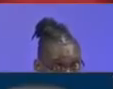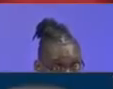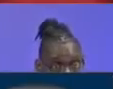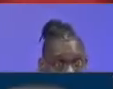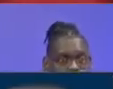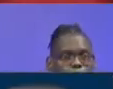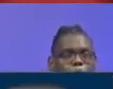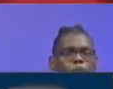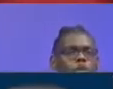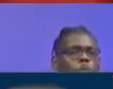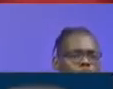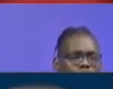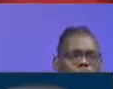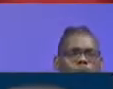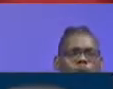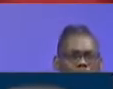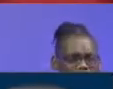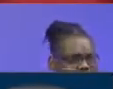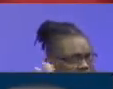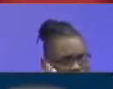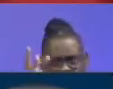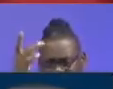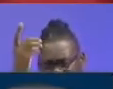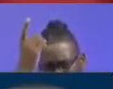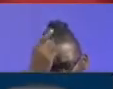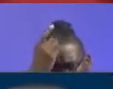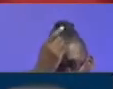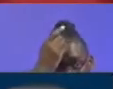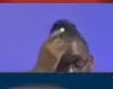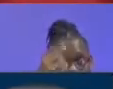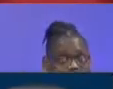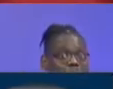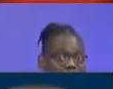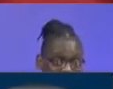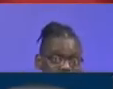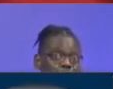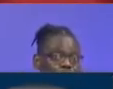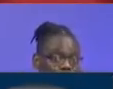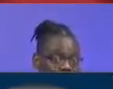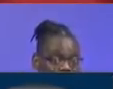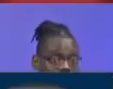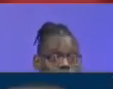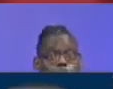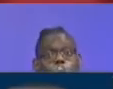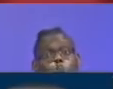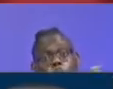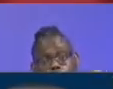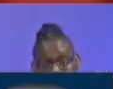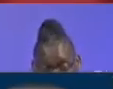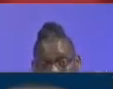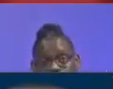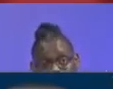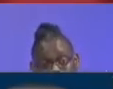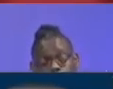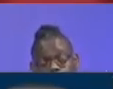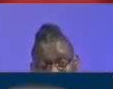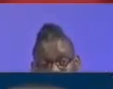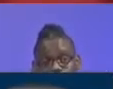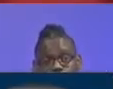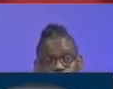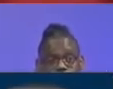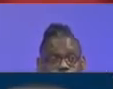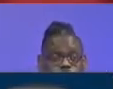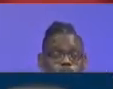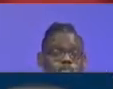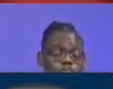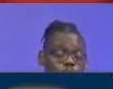diseases and infectious diseases. Under that law, emergency aspects can be triggered,